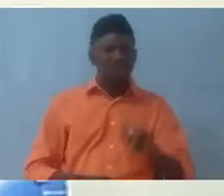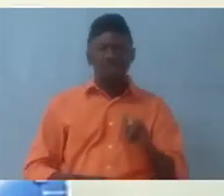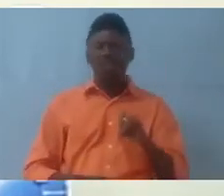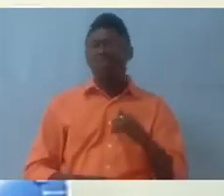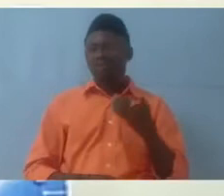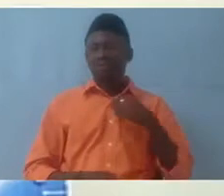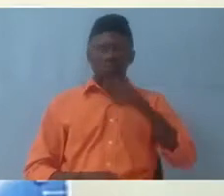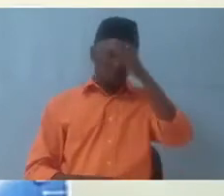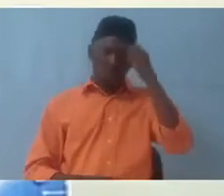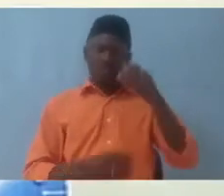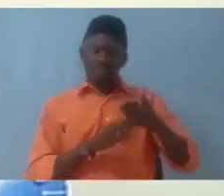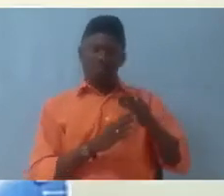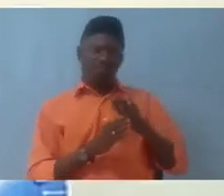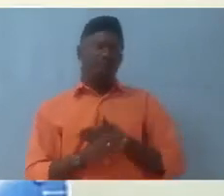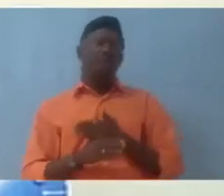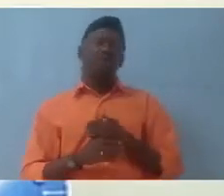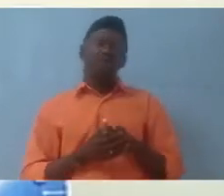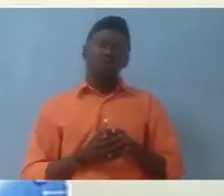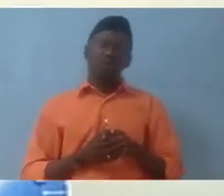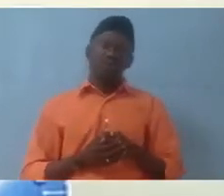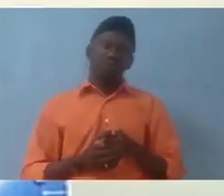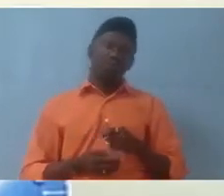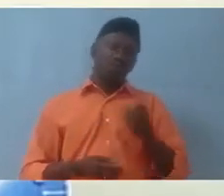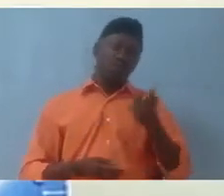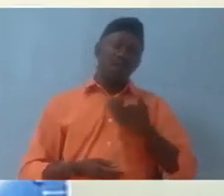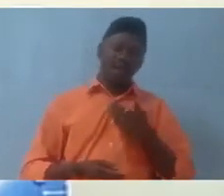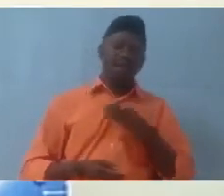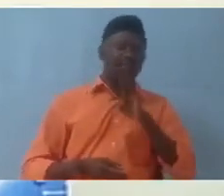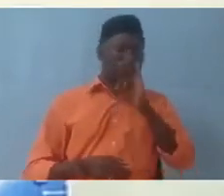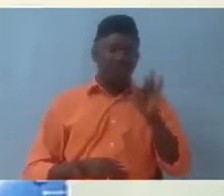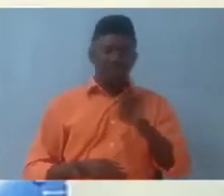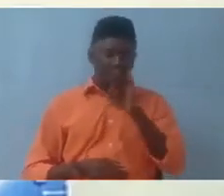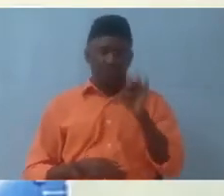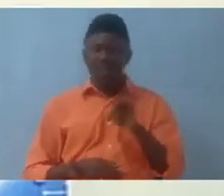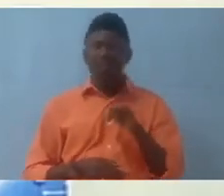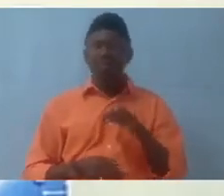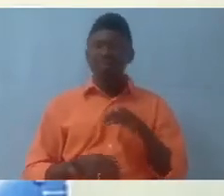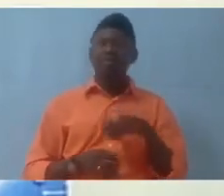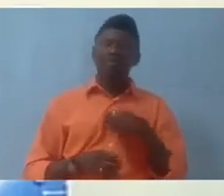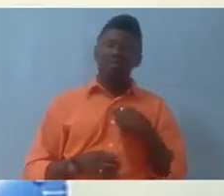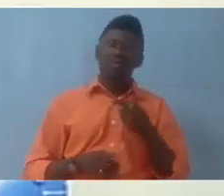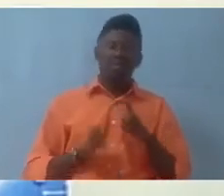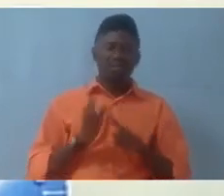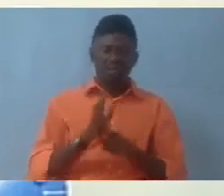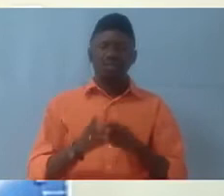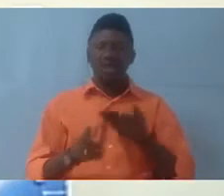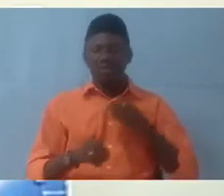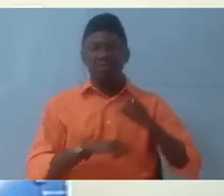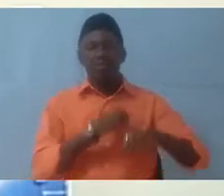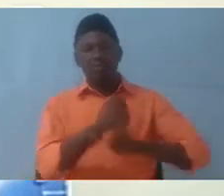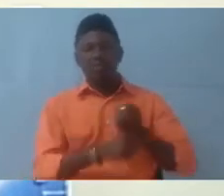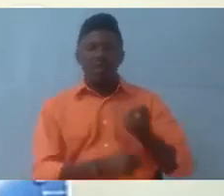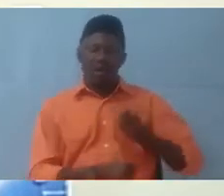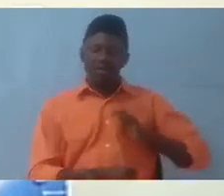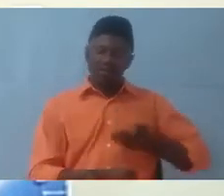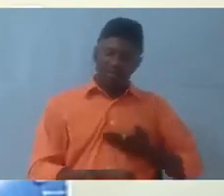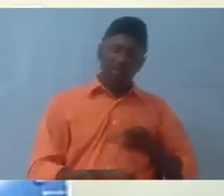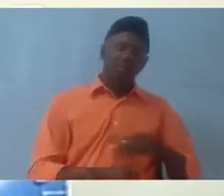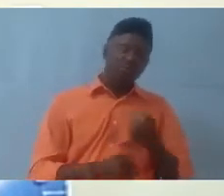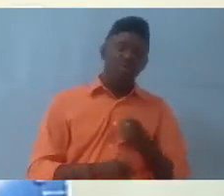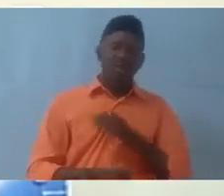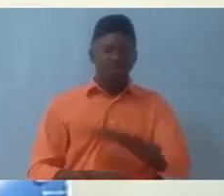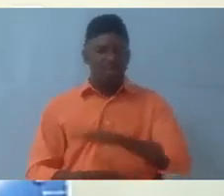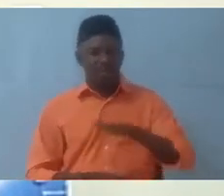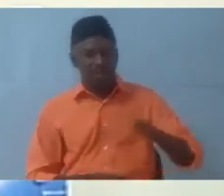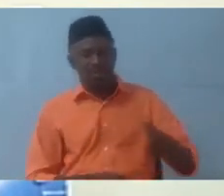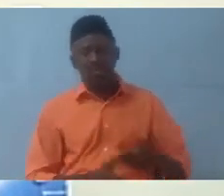benn we juroom ñaari at some of them had families wives and children am ño xamné ni am nañ ay njobot jabar ak ay dom some of us at